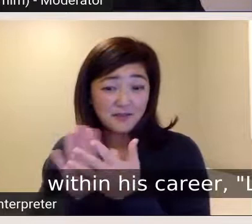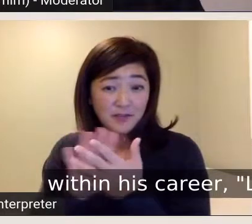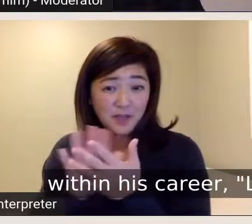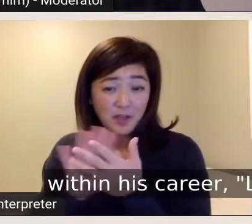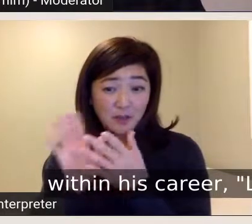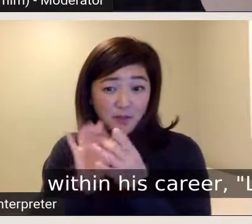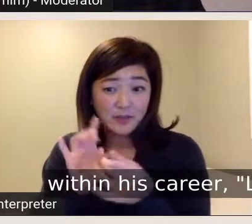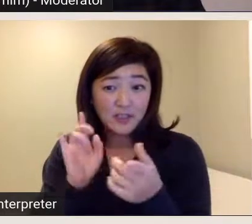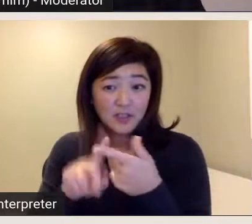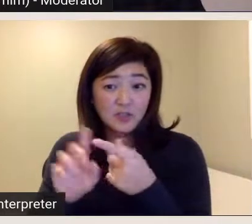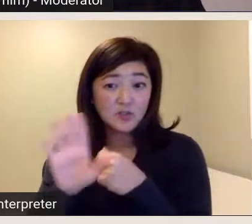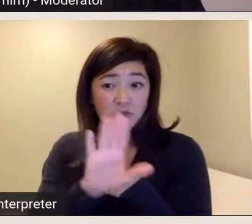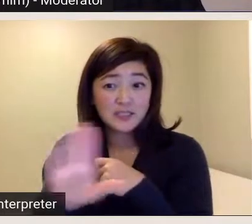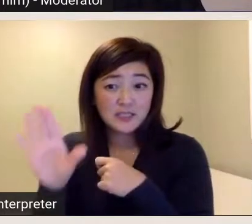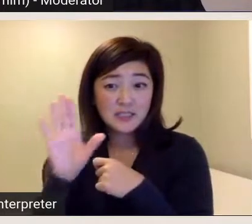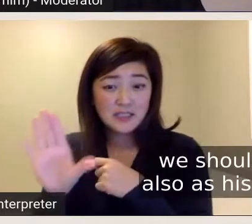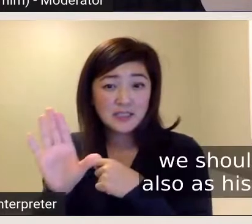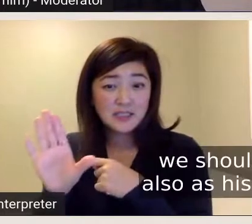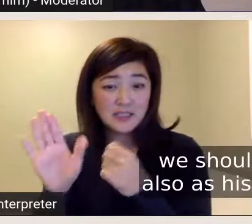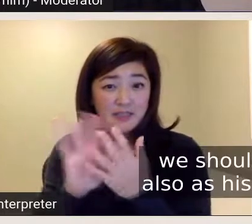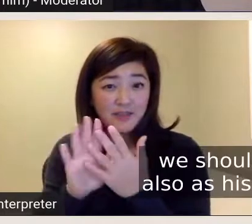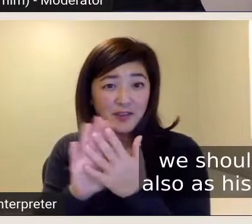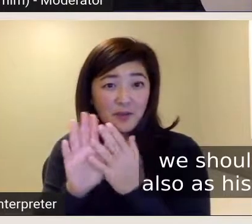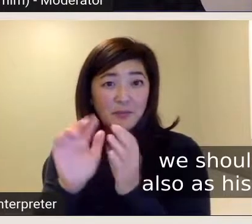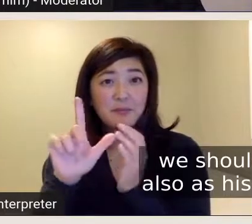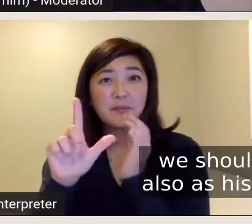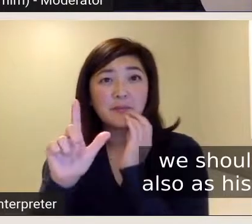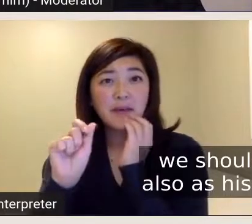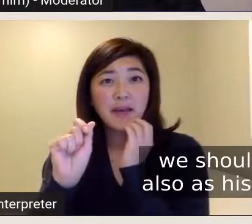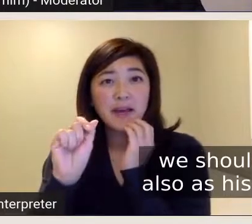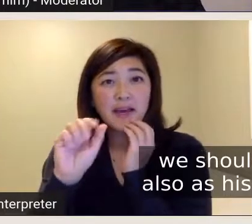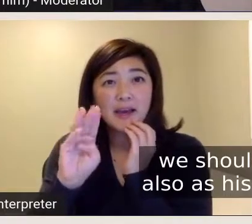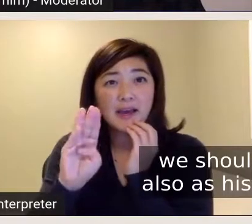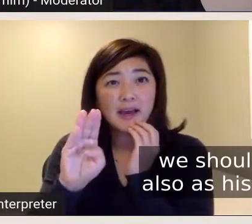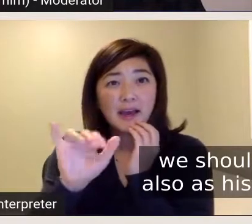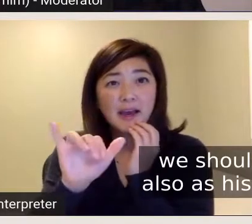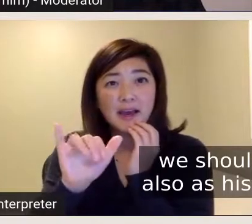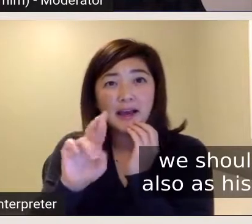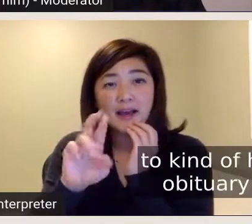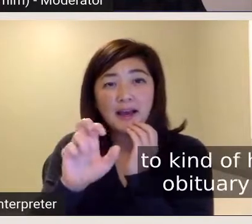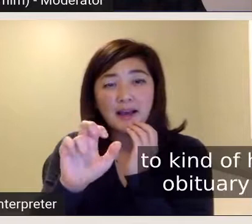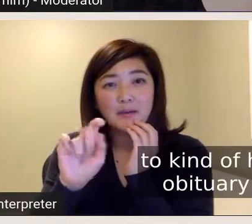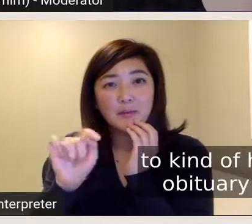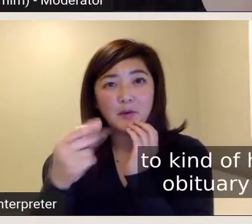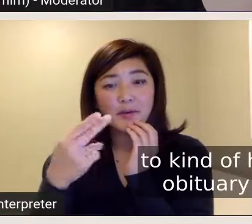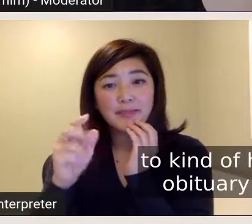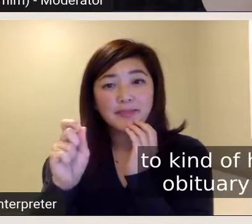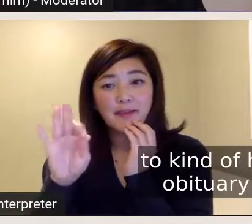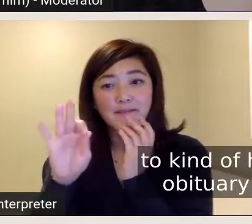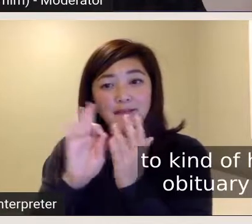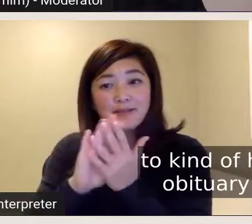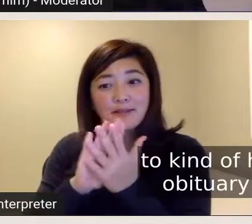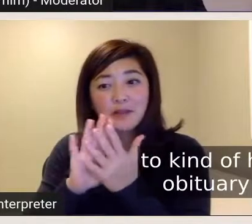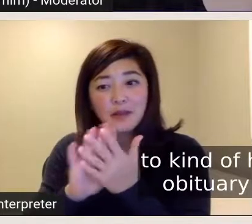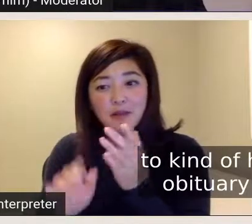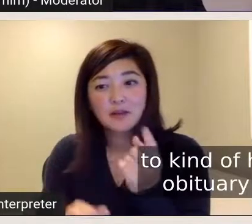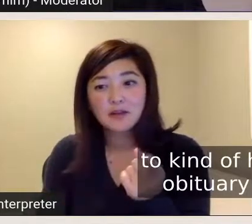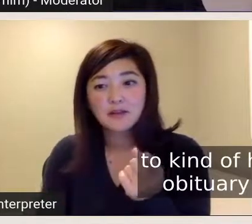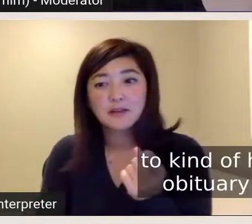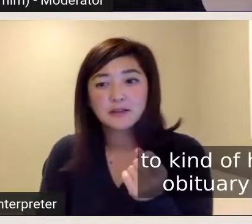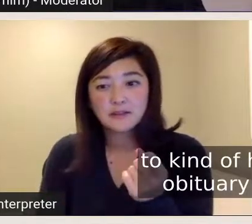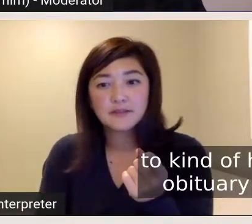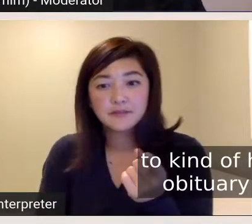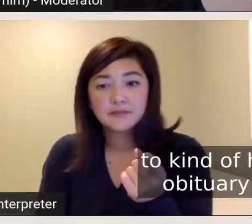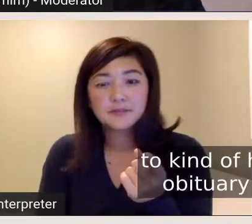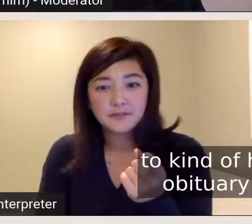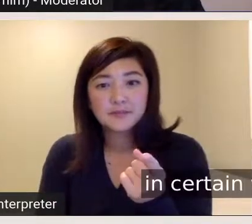Labyrinth of Cinema, we should look at it also as his opportunity to kind of have a filmic